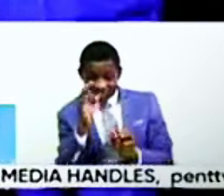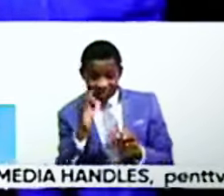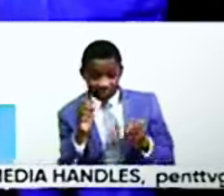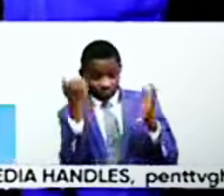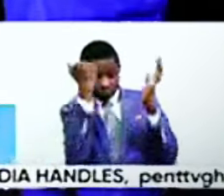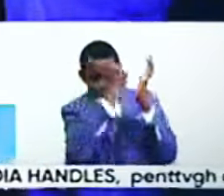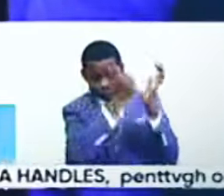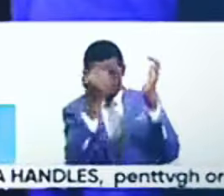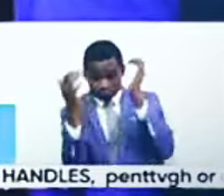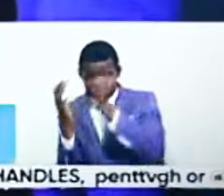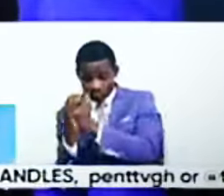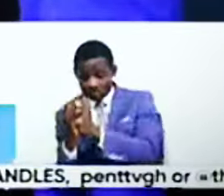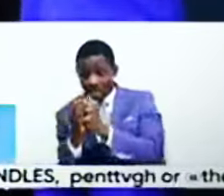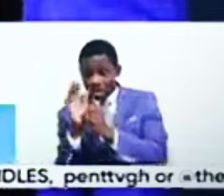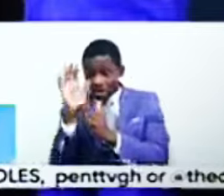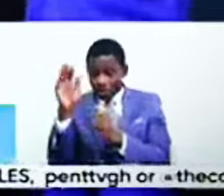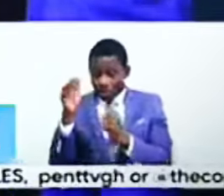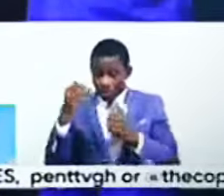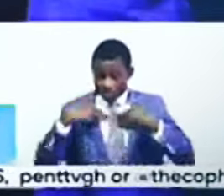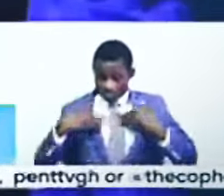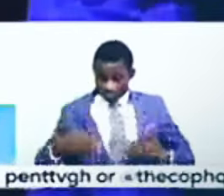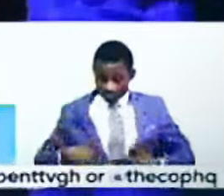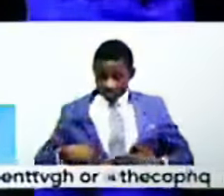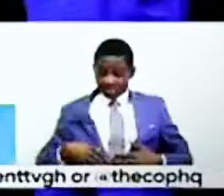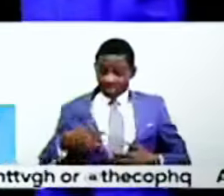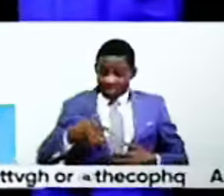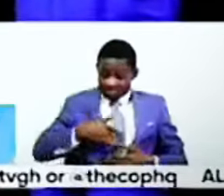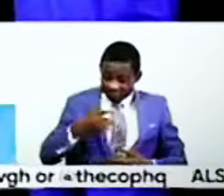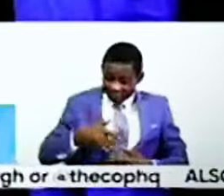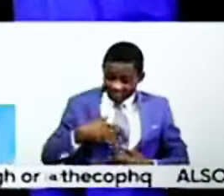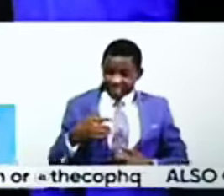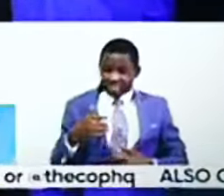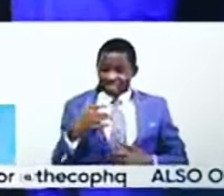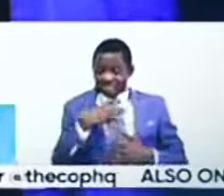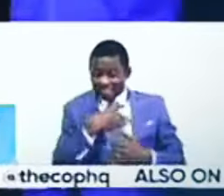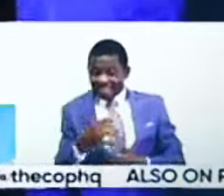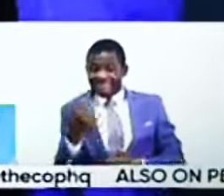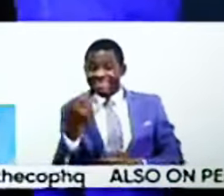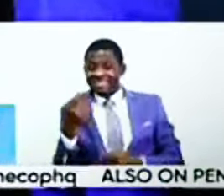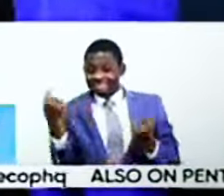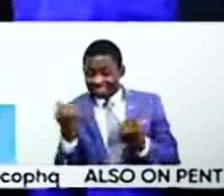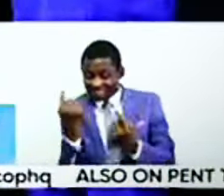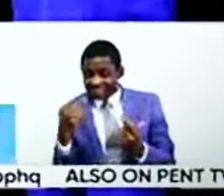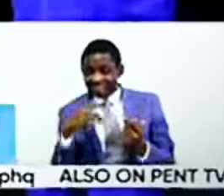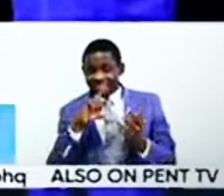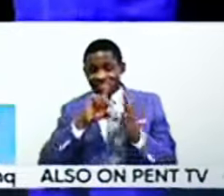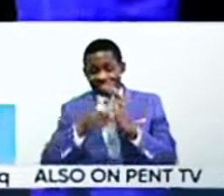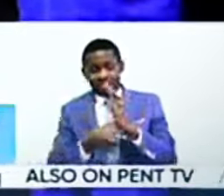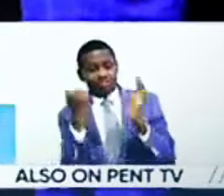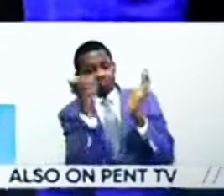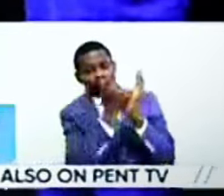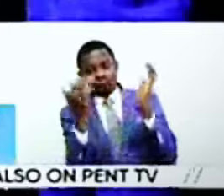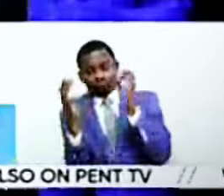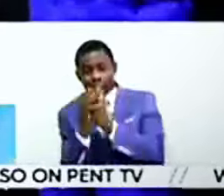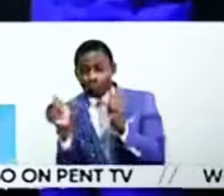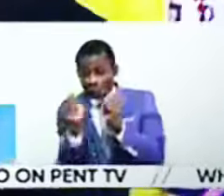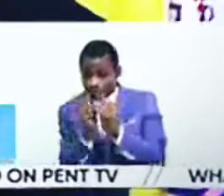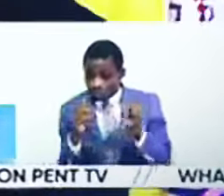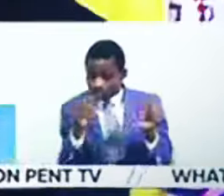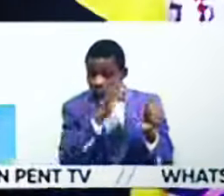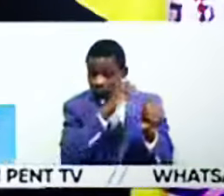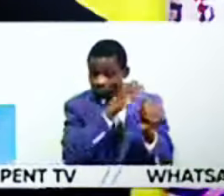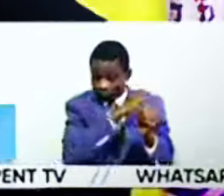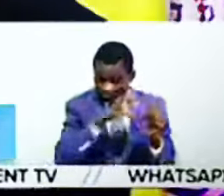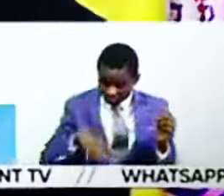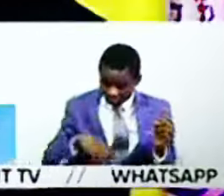ono so obewu. The apostle Paul then sums it up. It was one for Paul e boni tofa say. No, I strike a blow to